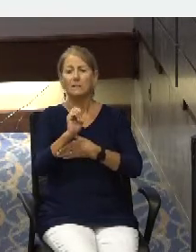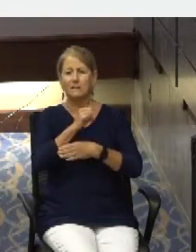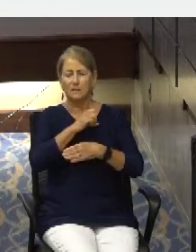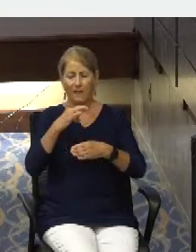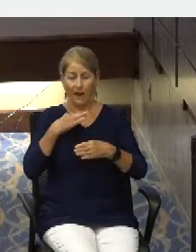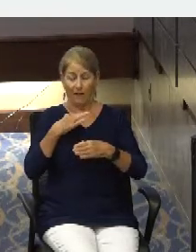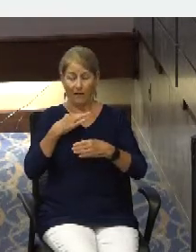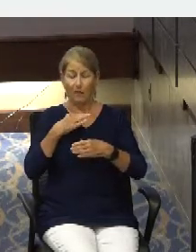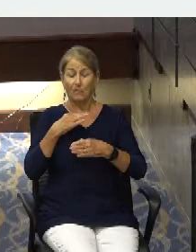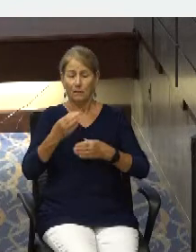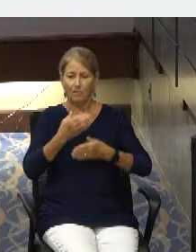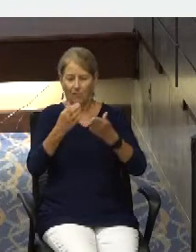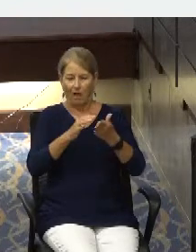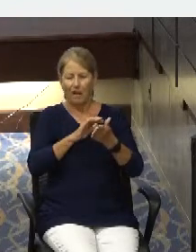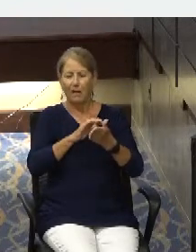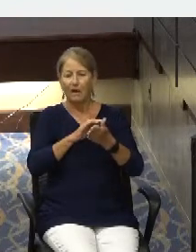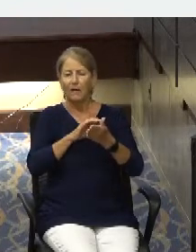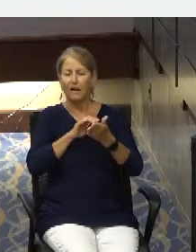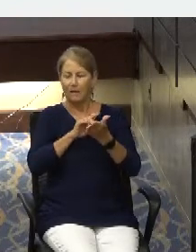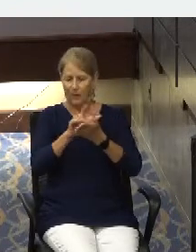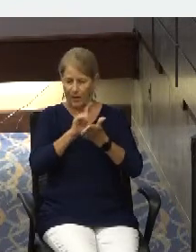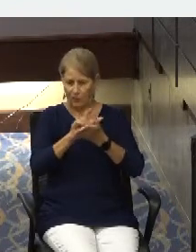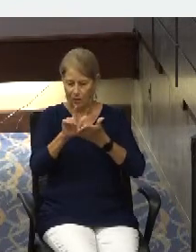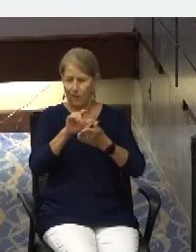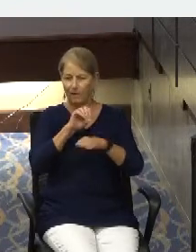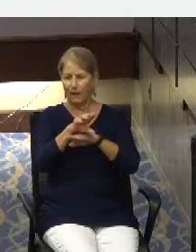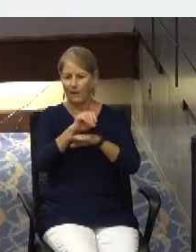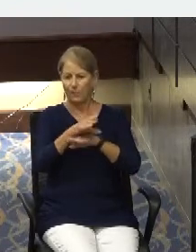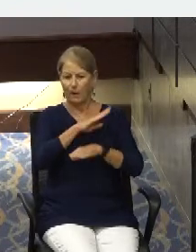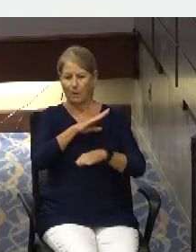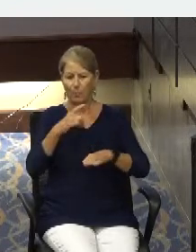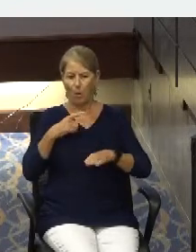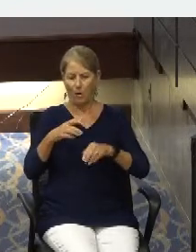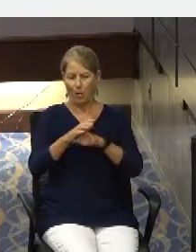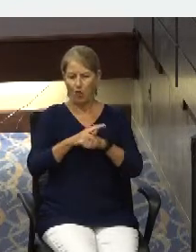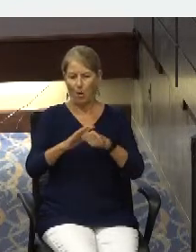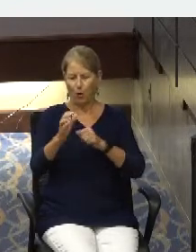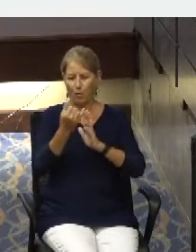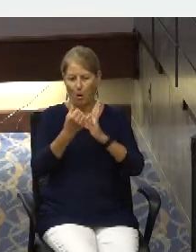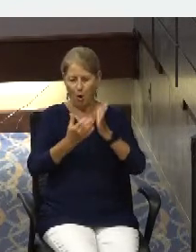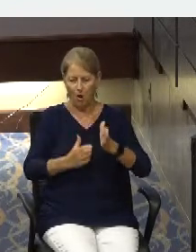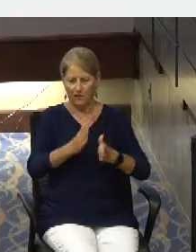Board and the Convention and Visitors Bureau Commission, a local artist, and